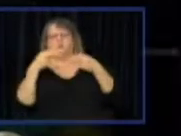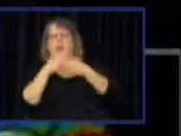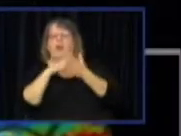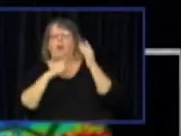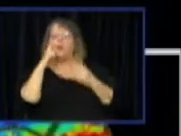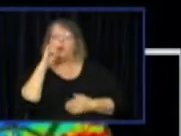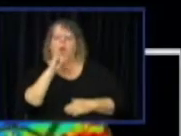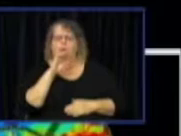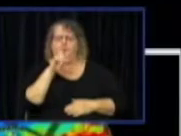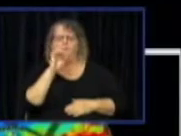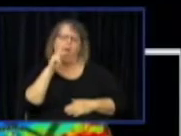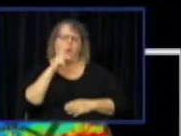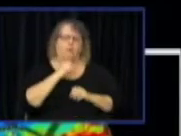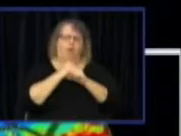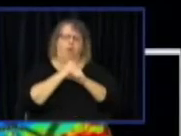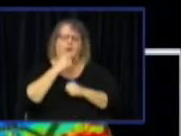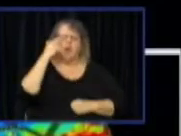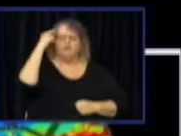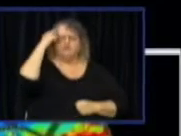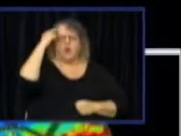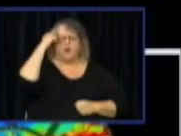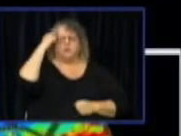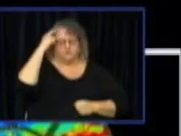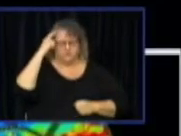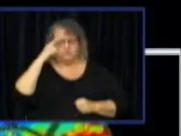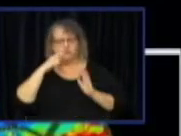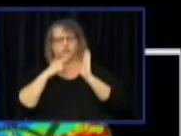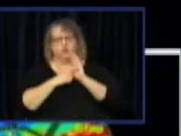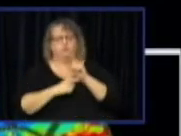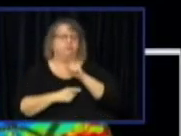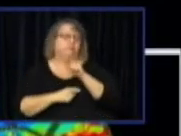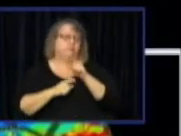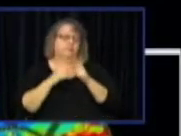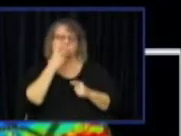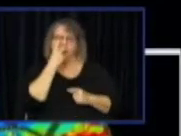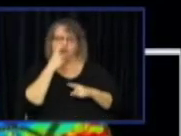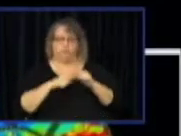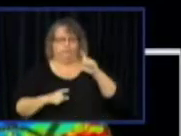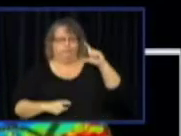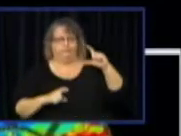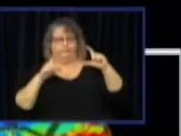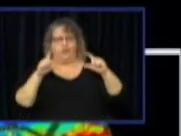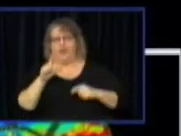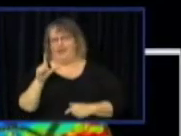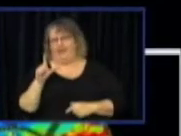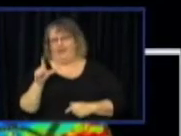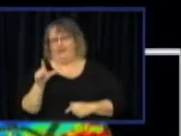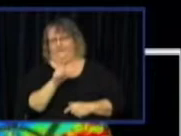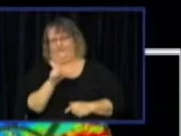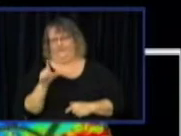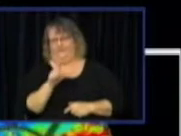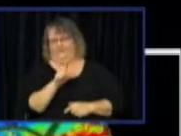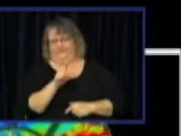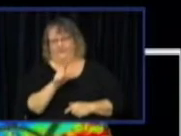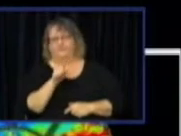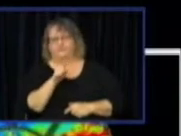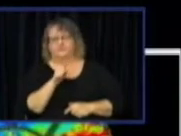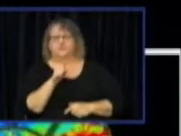mean by a blockage of blood flow to the brain. And it's shown here, where on the slide on the left, you see